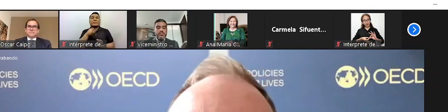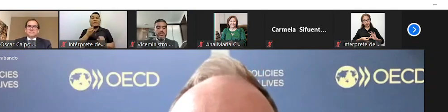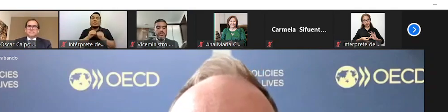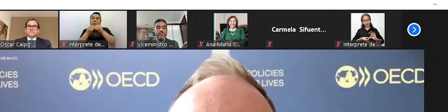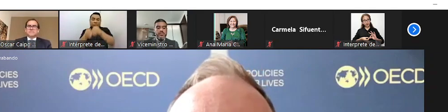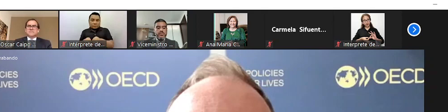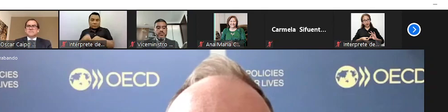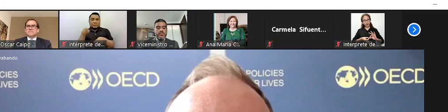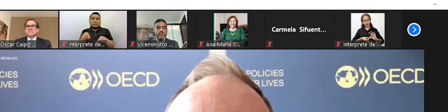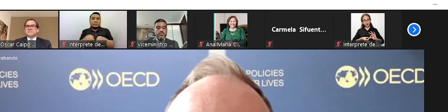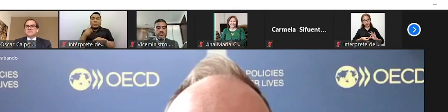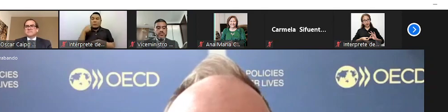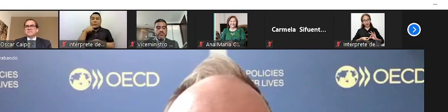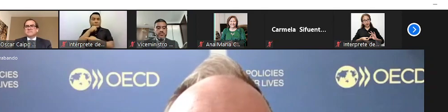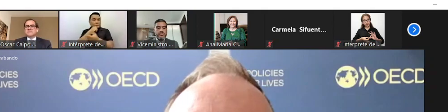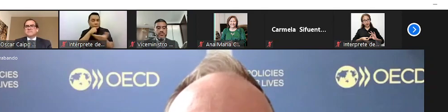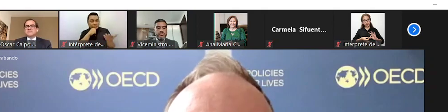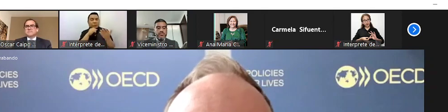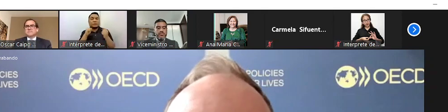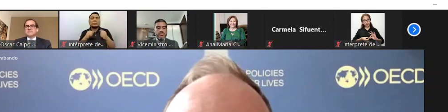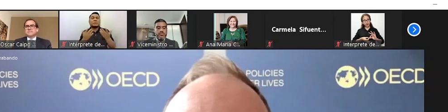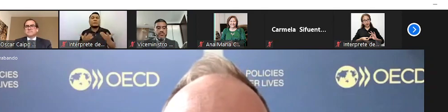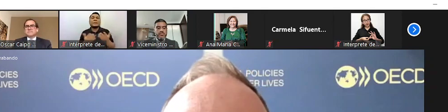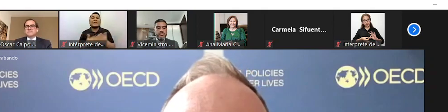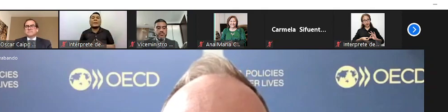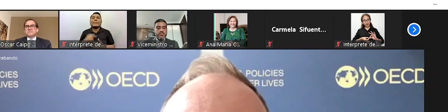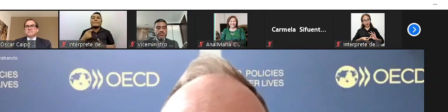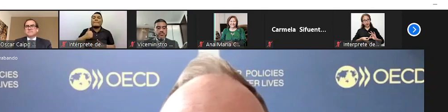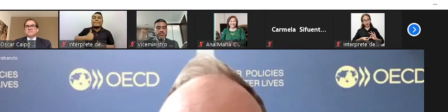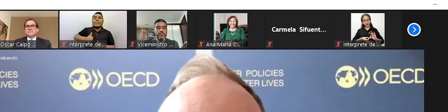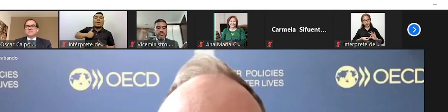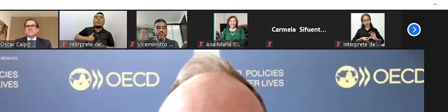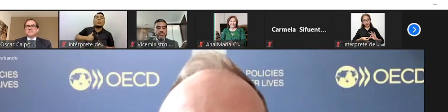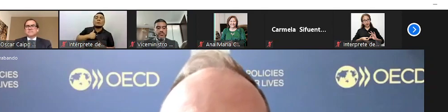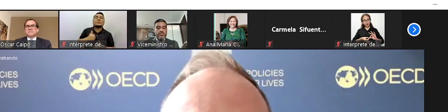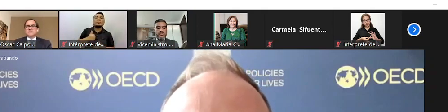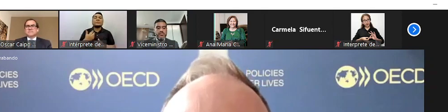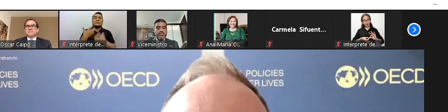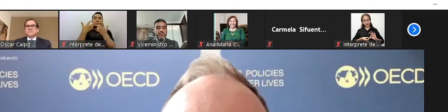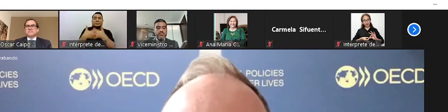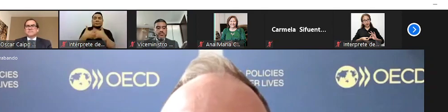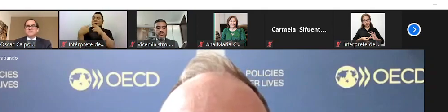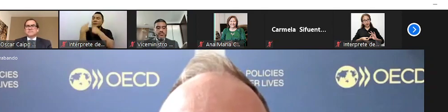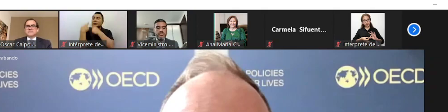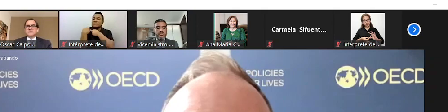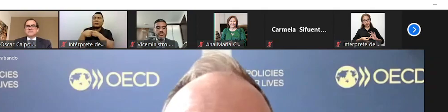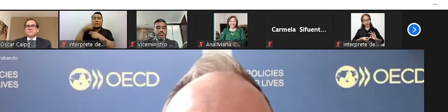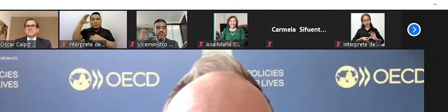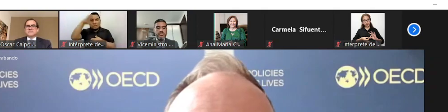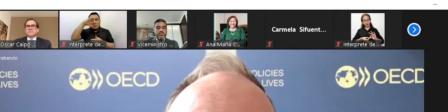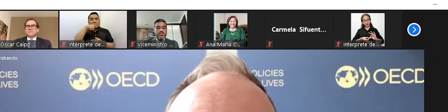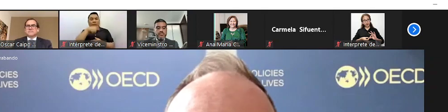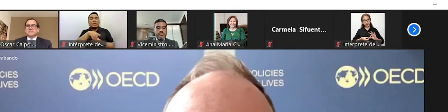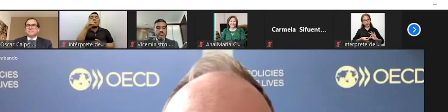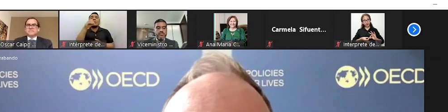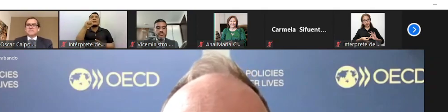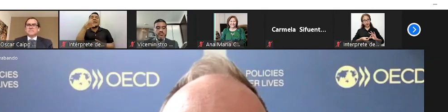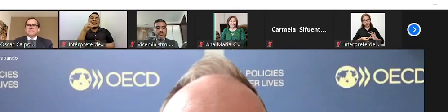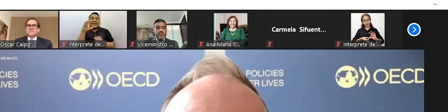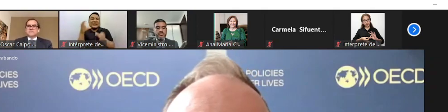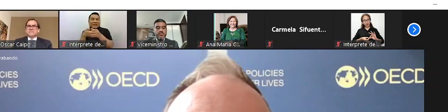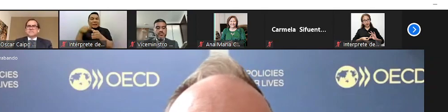responsible business conduct concept for the oecd is about putting people and planet at the